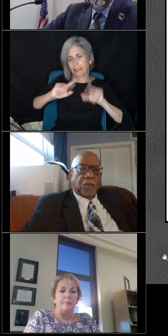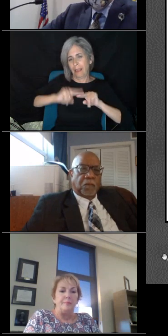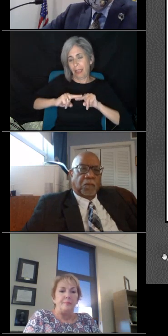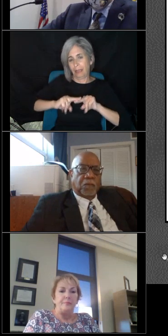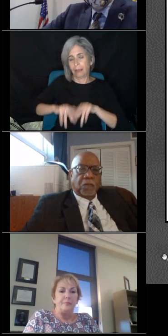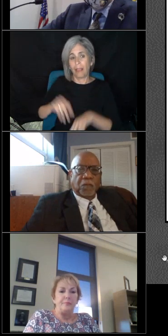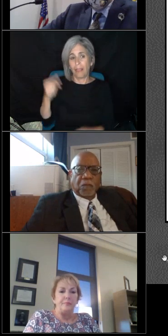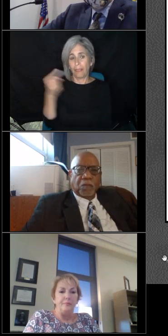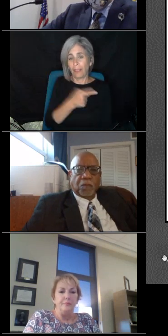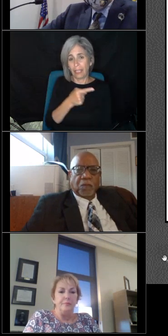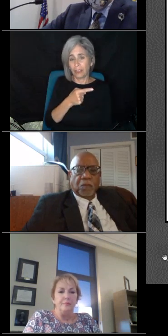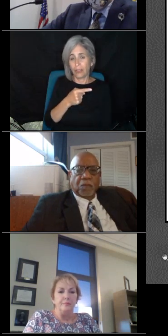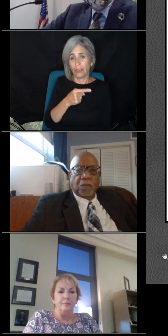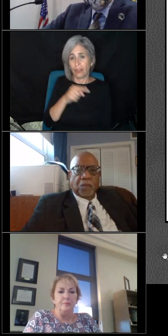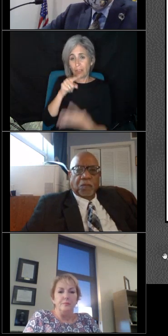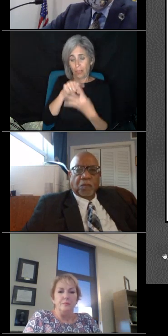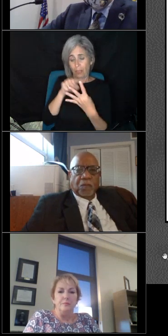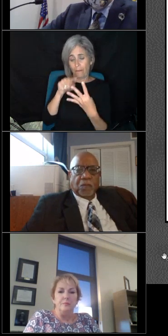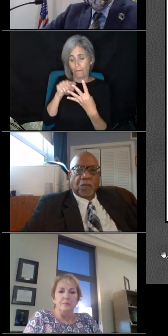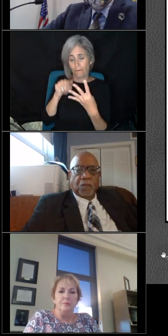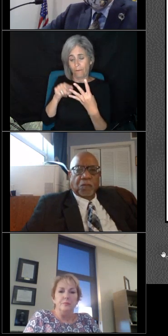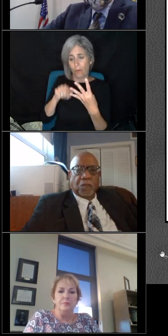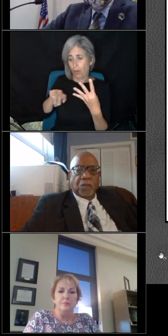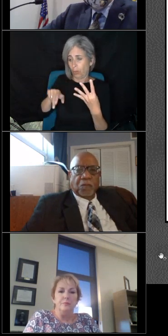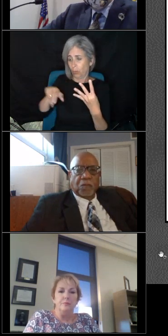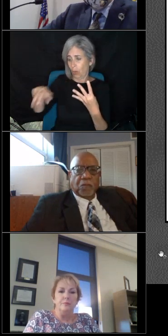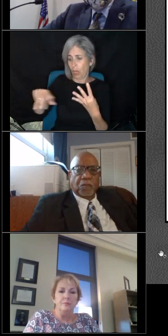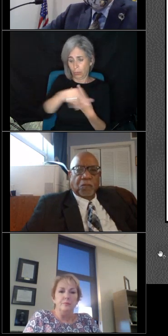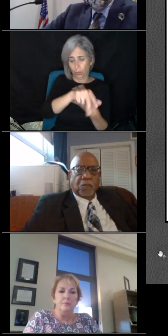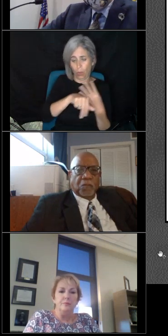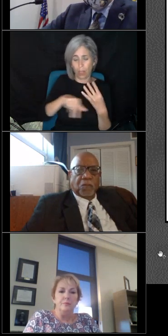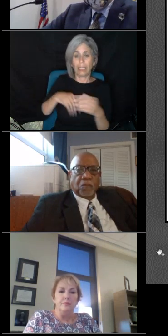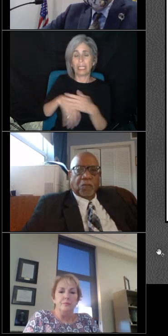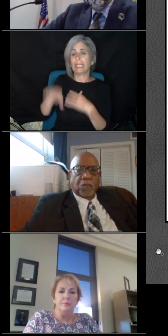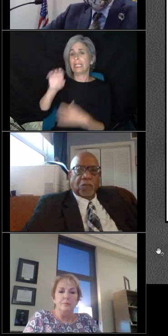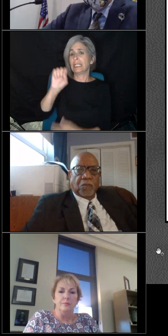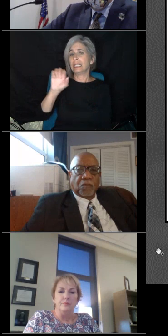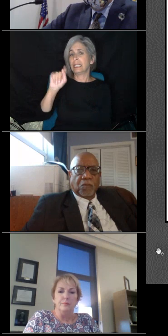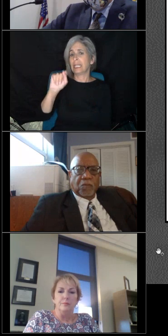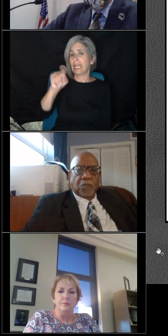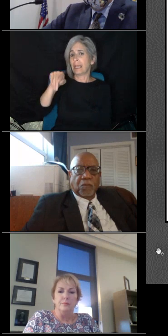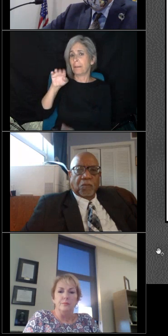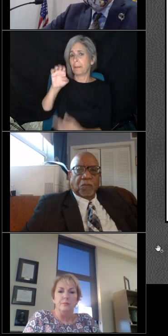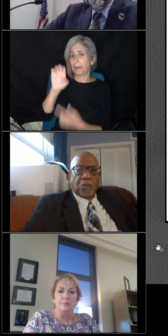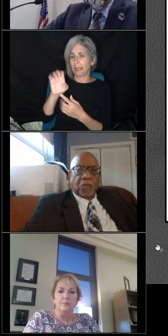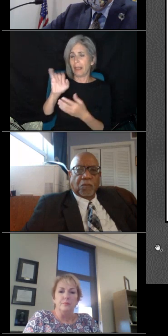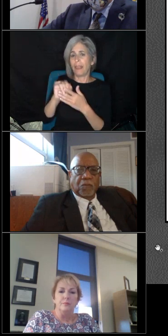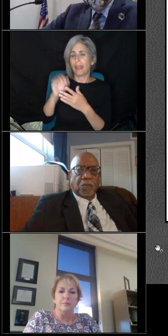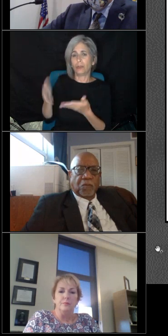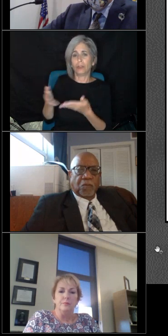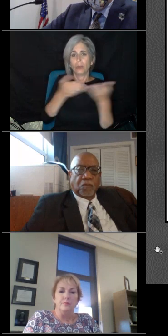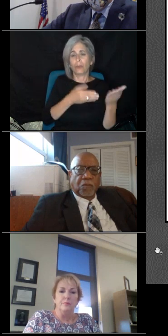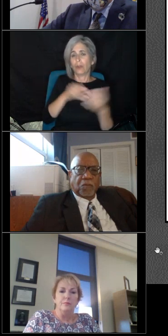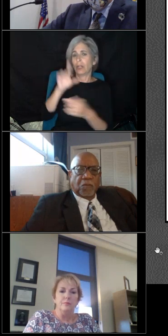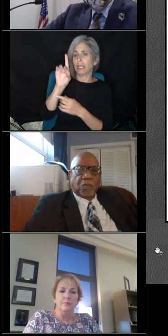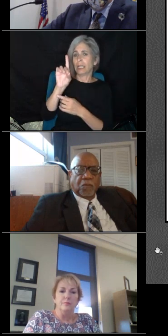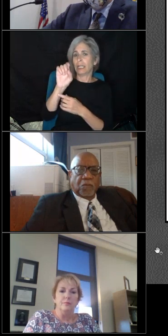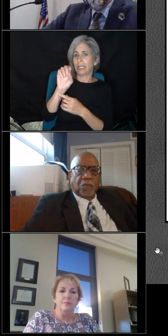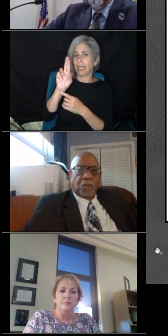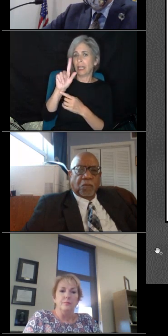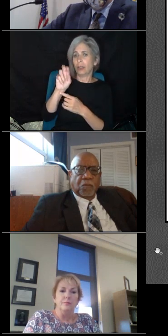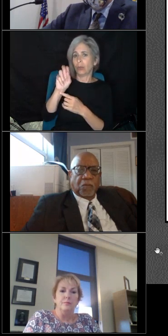And these are the full crosswalks, the one in St. Petersburg. And then this is the proposal for Delray Beach in the